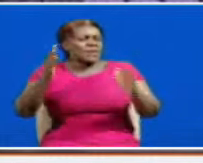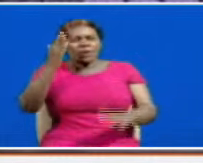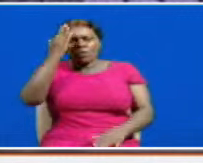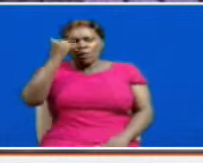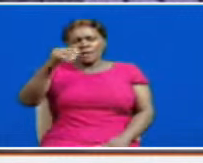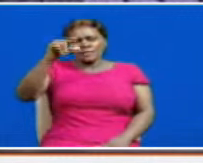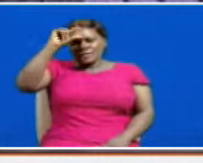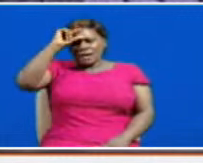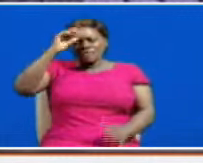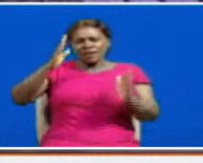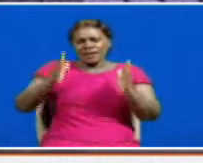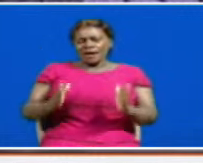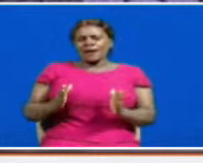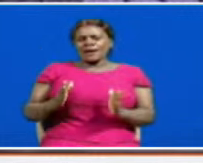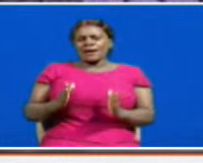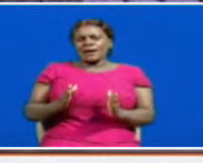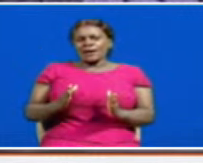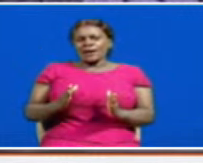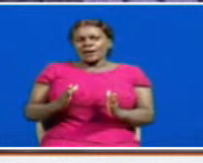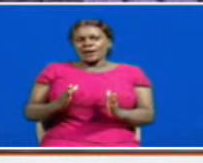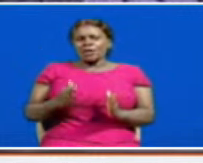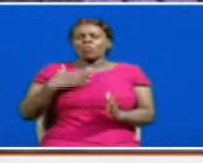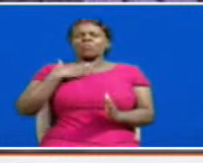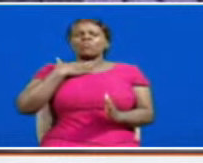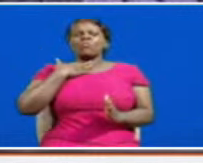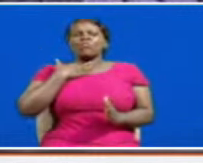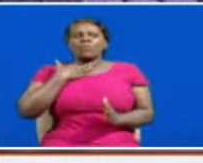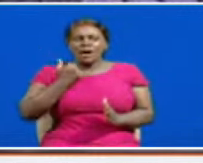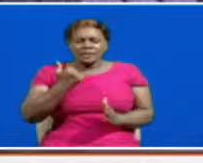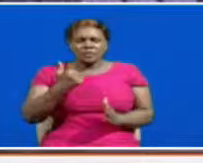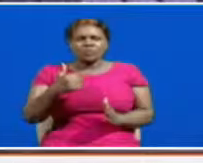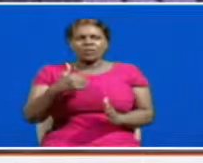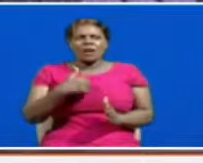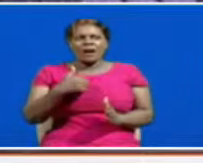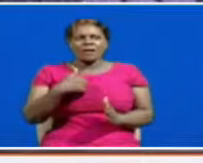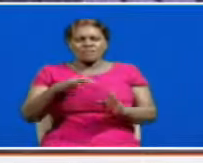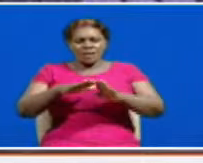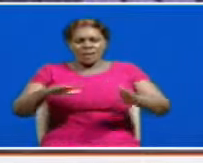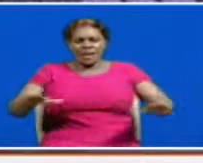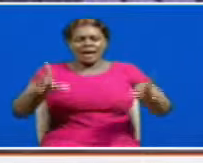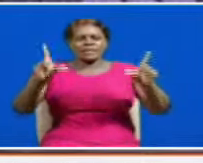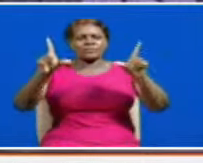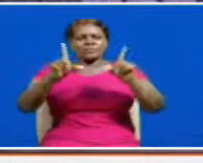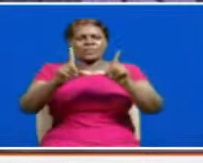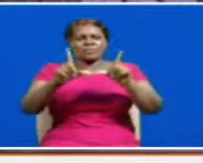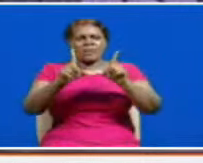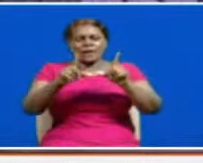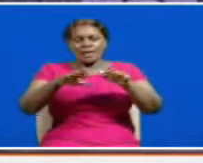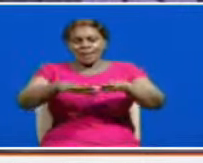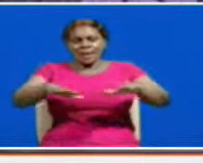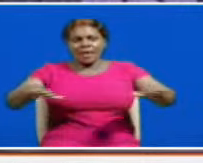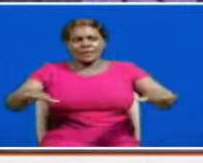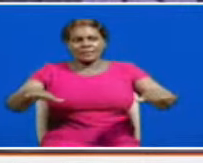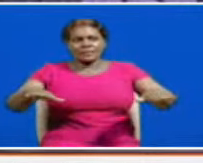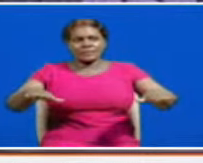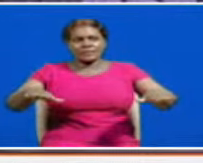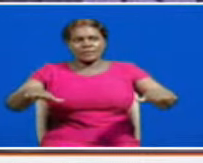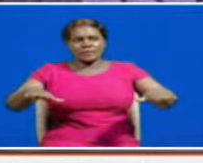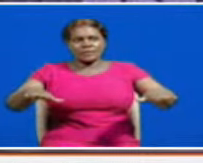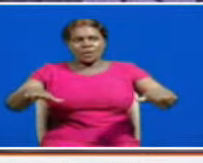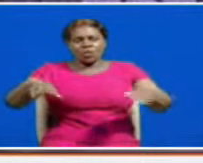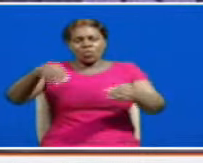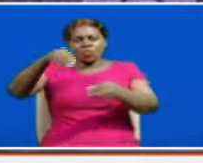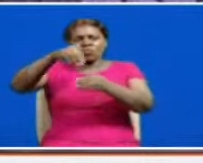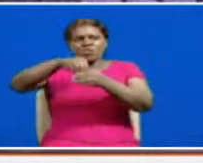the governor be seeking to have the title deed of that land that is a landing